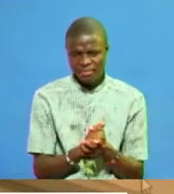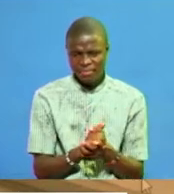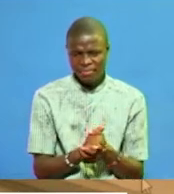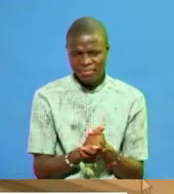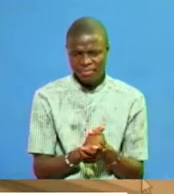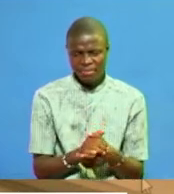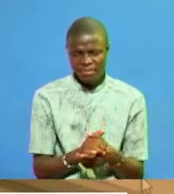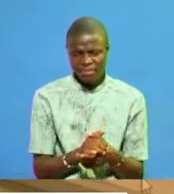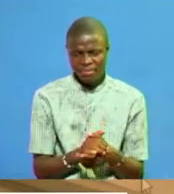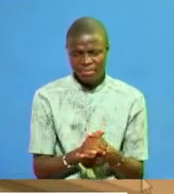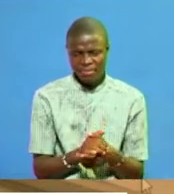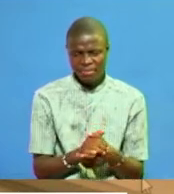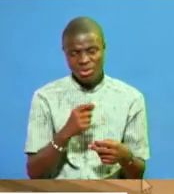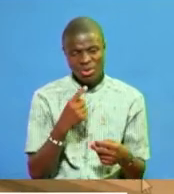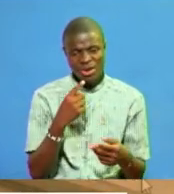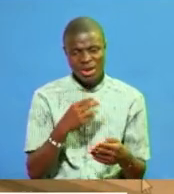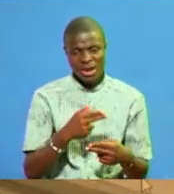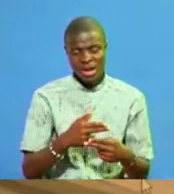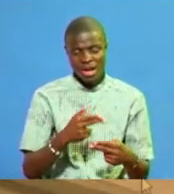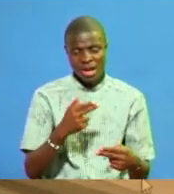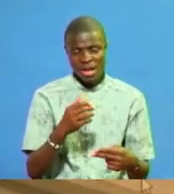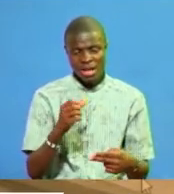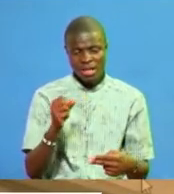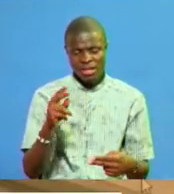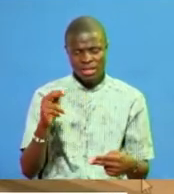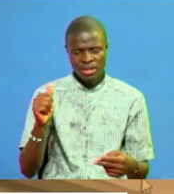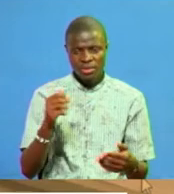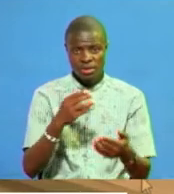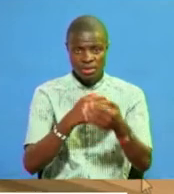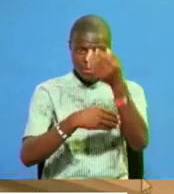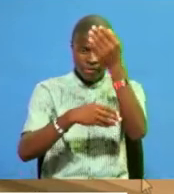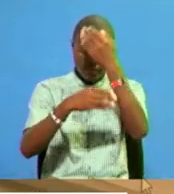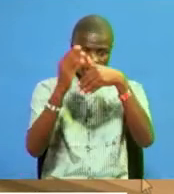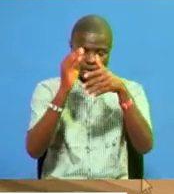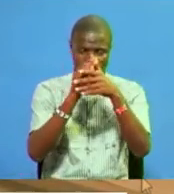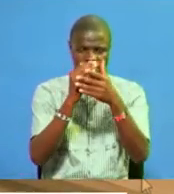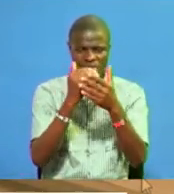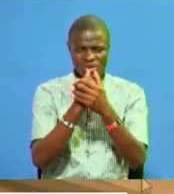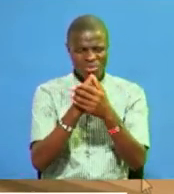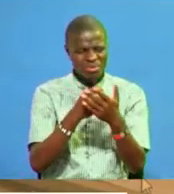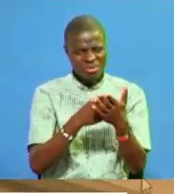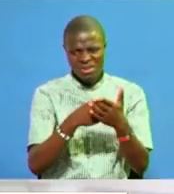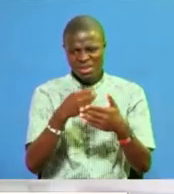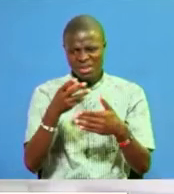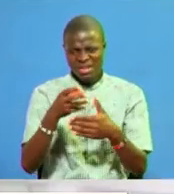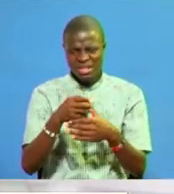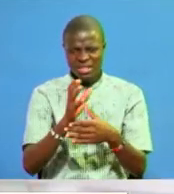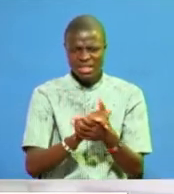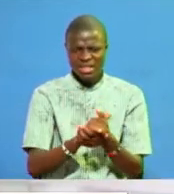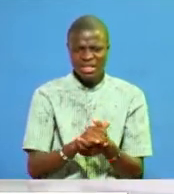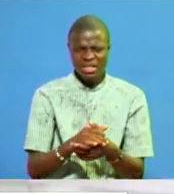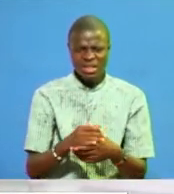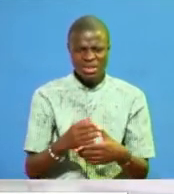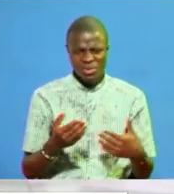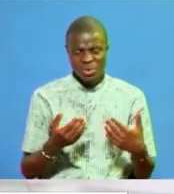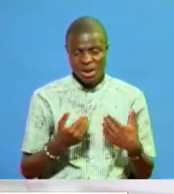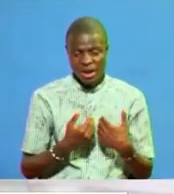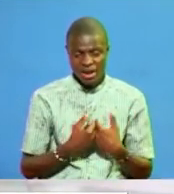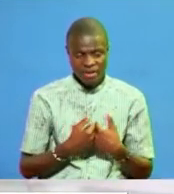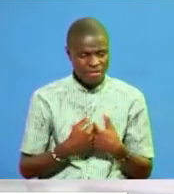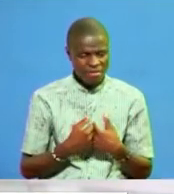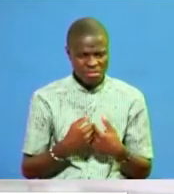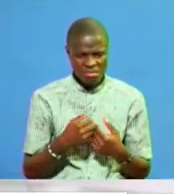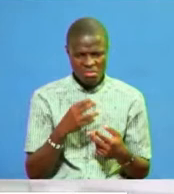the freedom to transact between one person and another. Now you have mentioned the security of